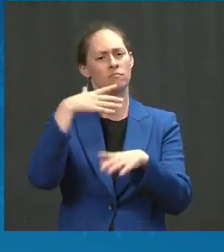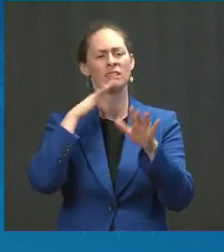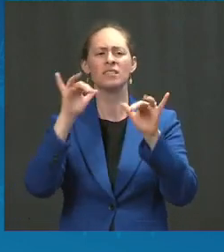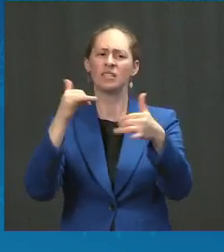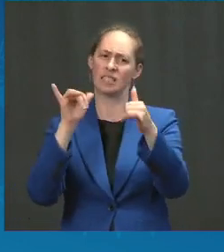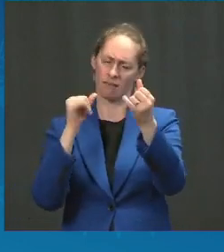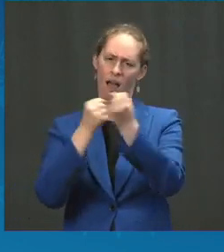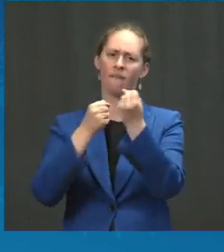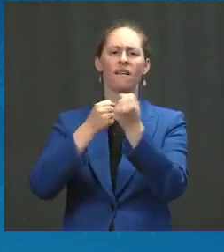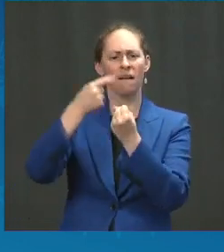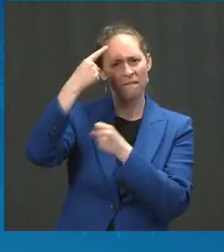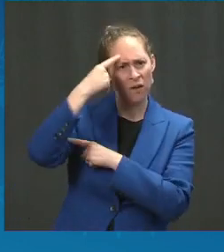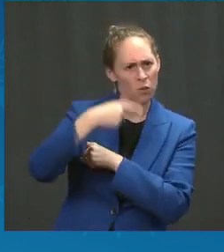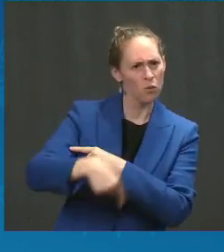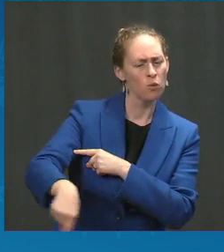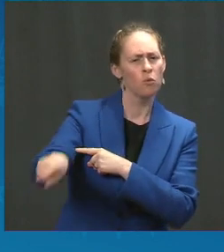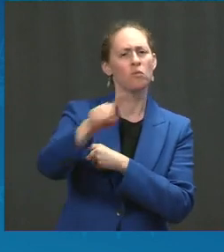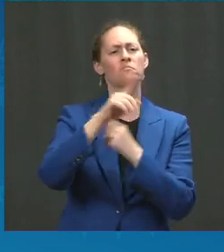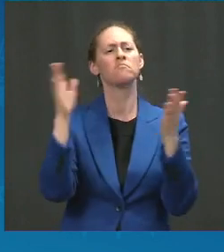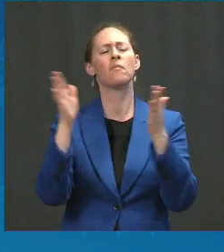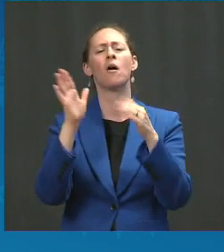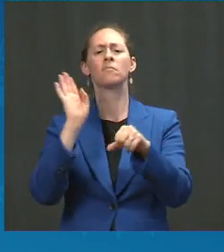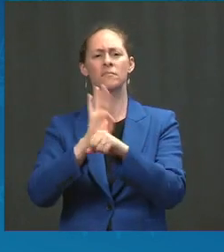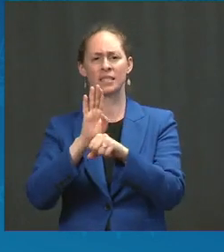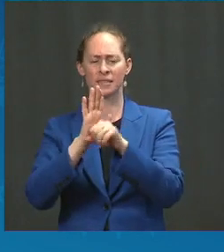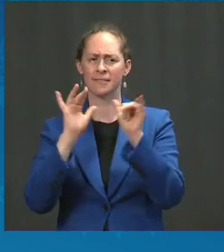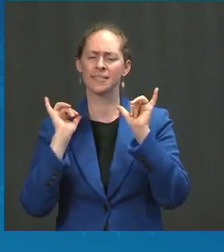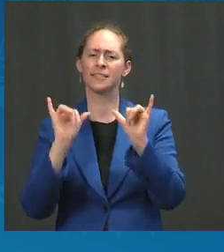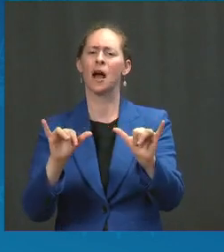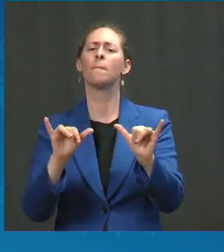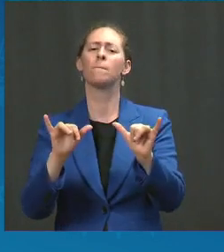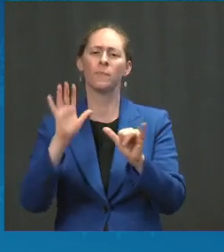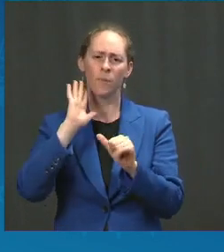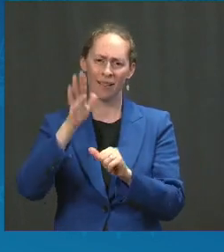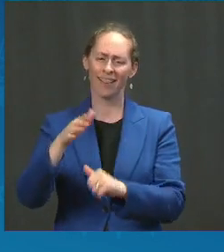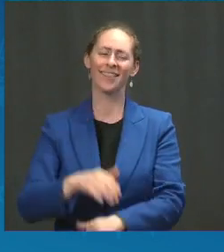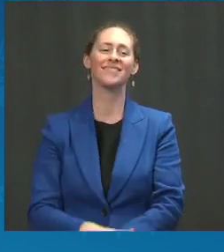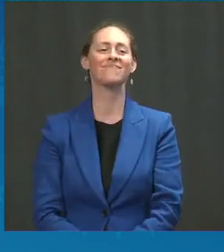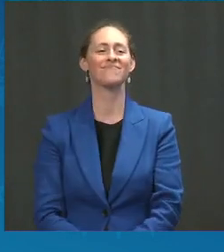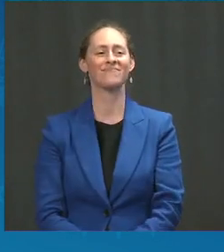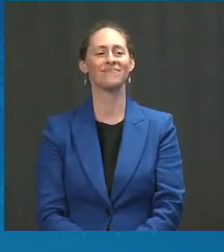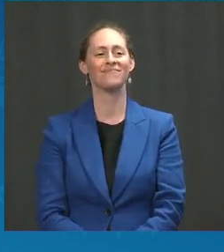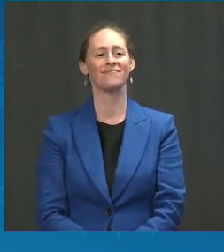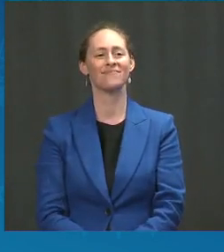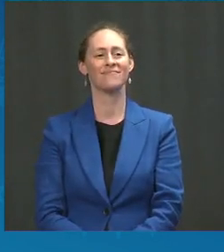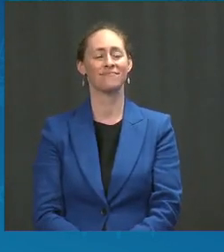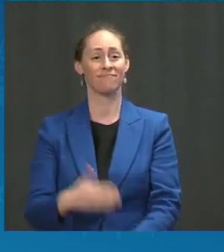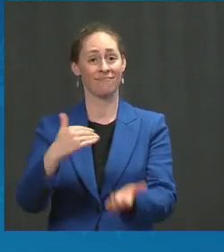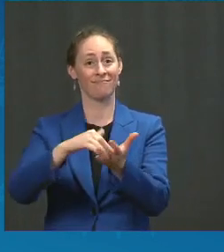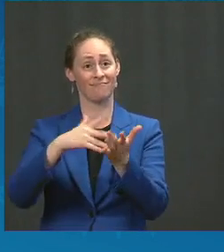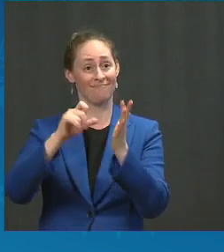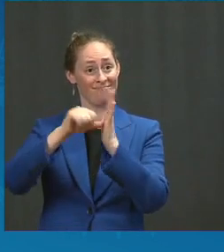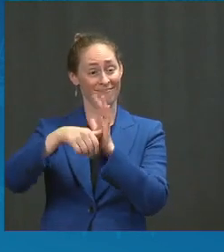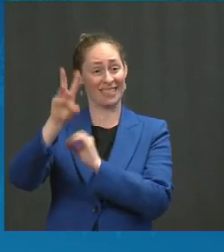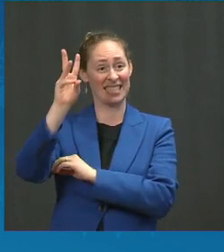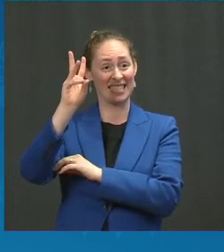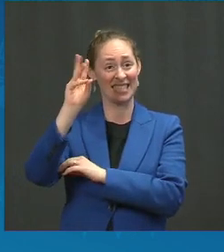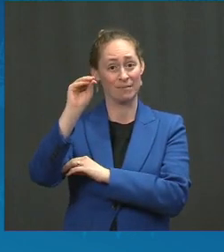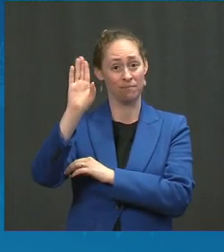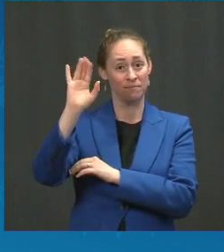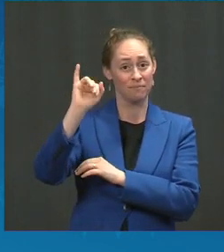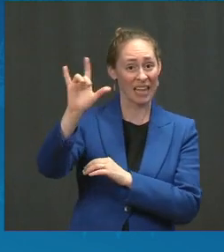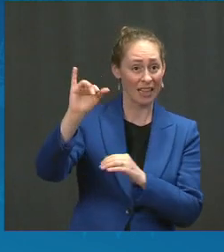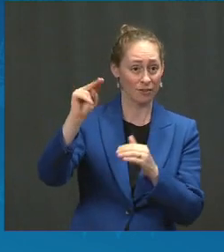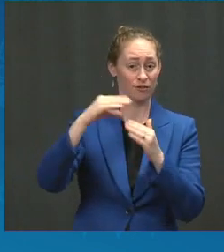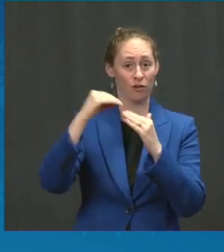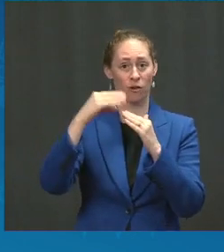for all of our small businesses. And of course, as I said earlier, there's $60 billion in the American Rescue Plan. Working